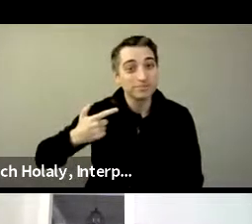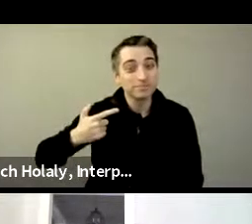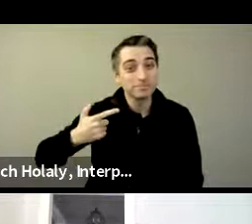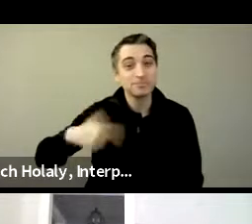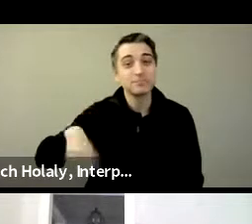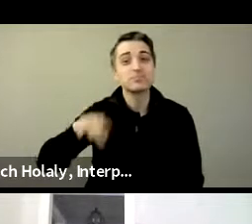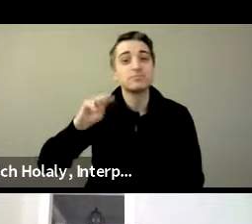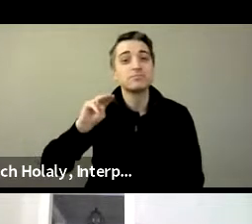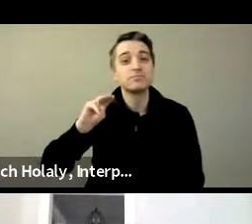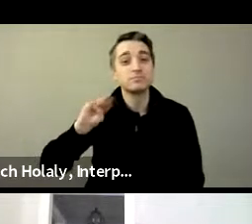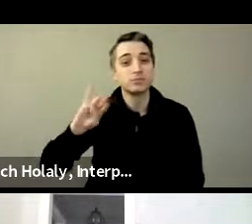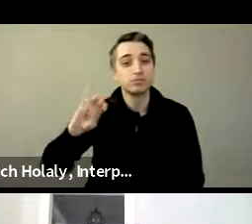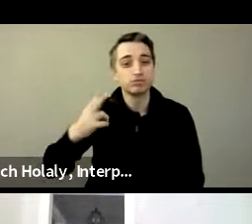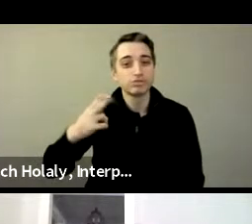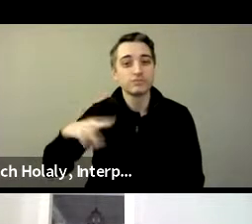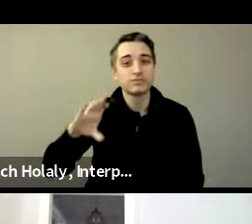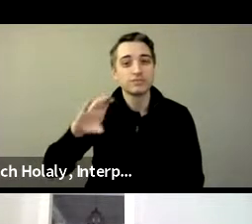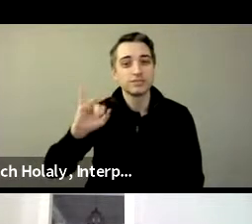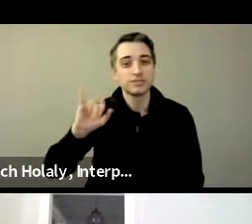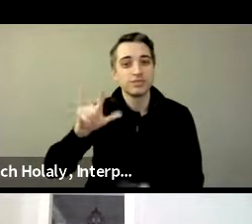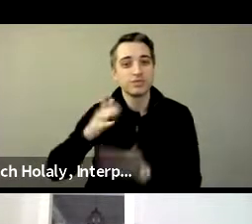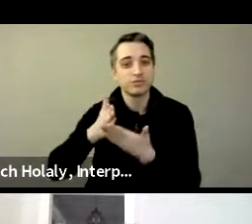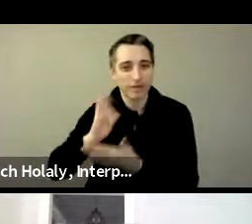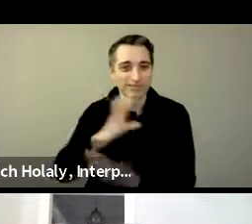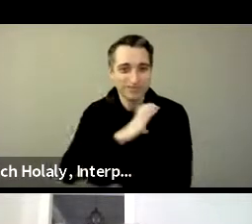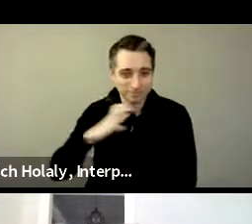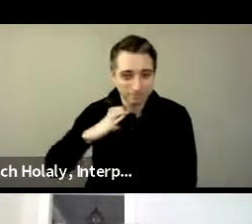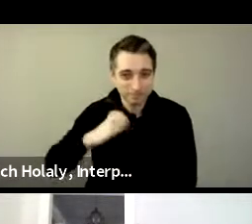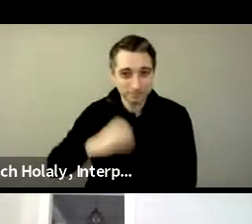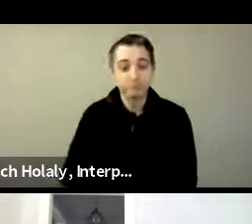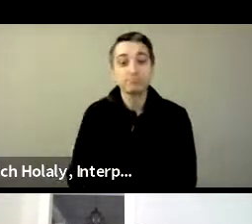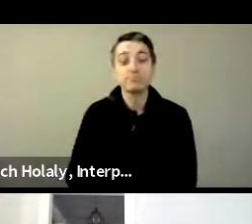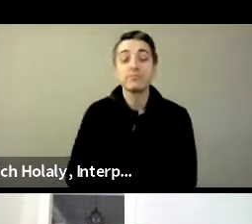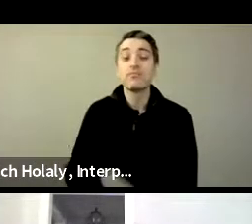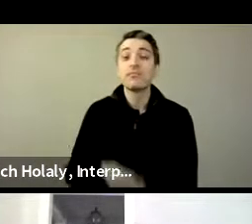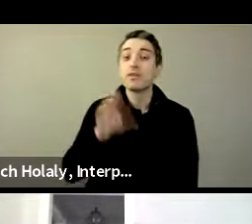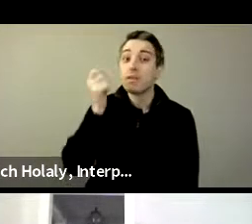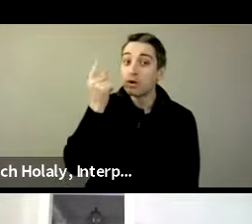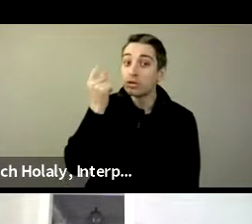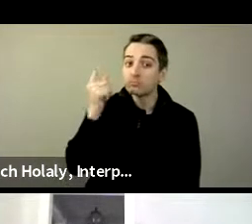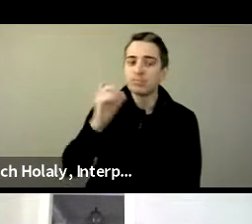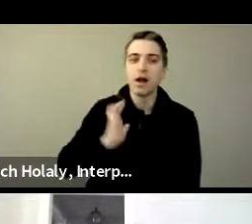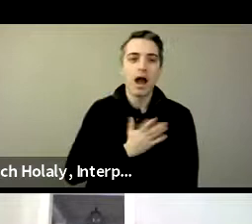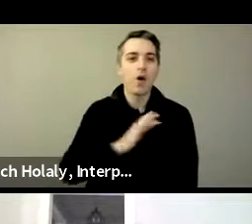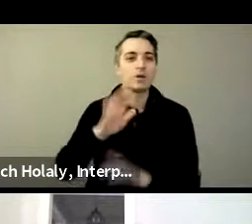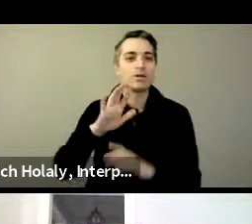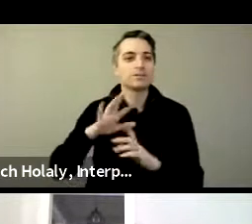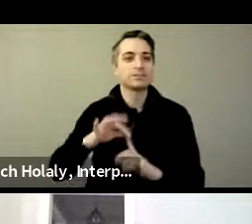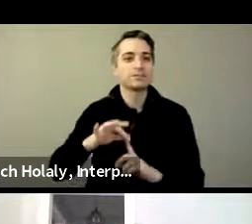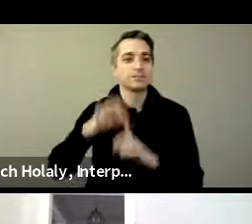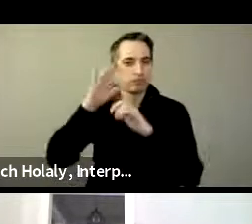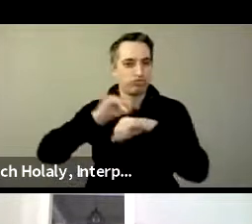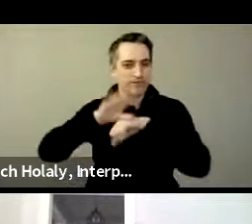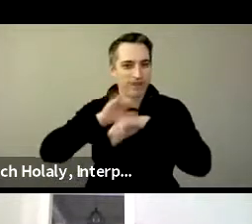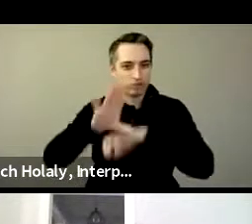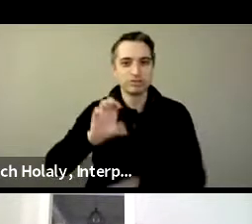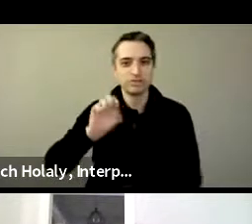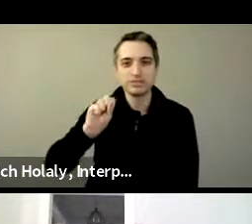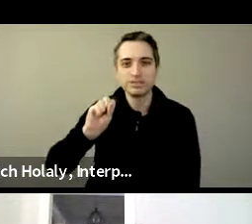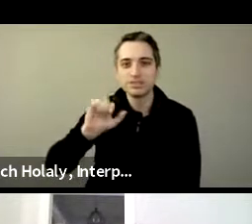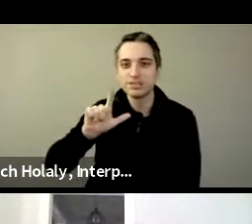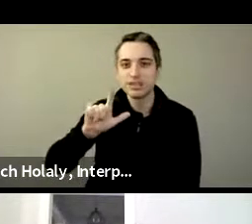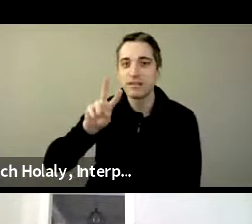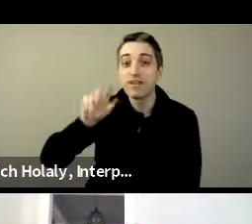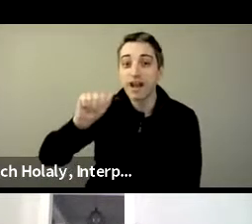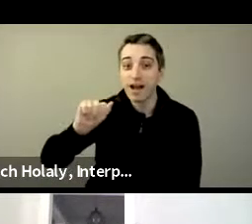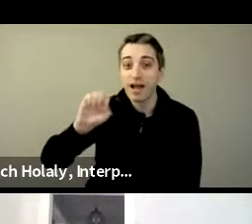As information for our new viewers and as a refresher for returning viewers, I've asked our special advisor, Ms. Sylvia Elliott, to give a brief overview of the